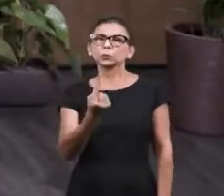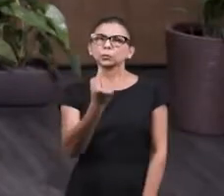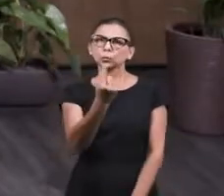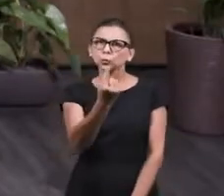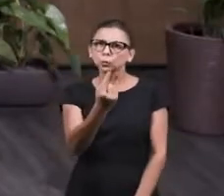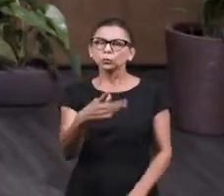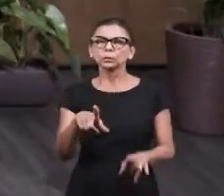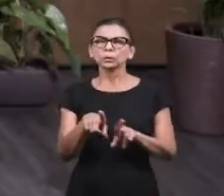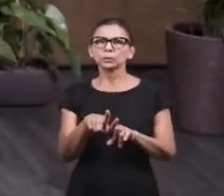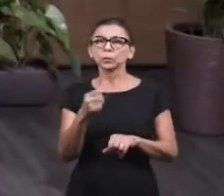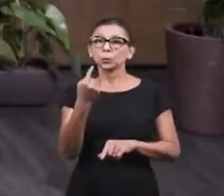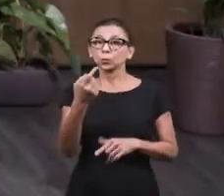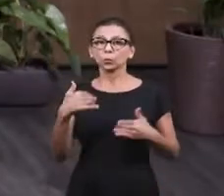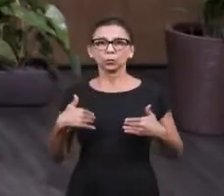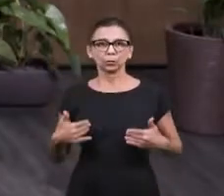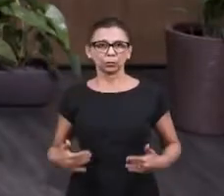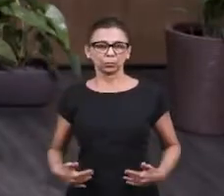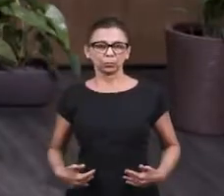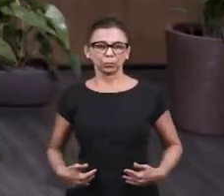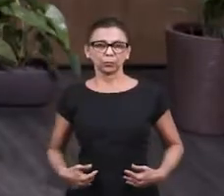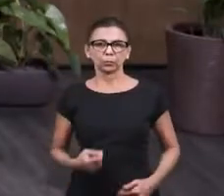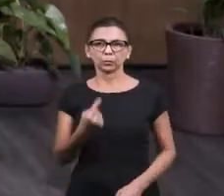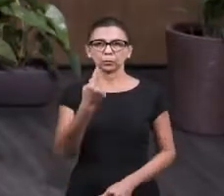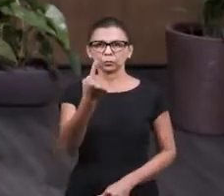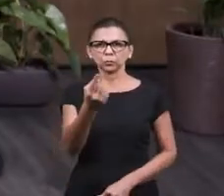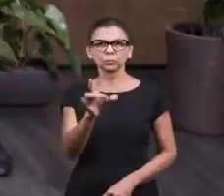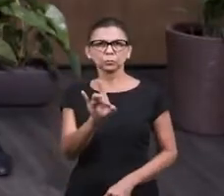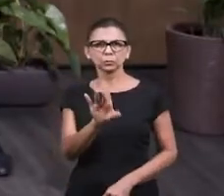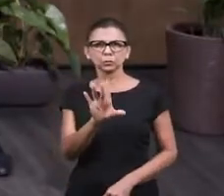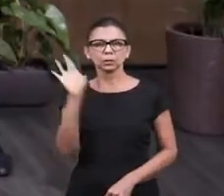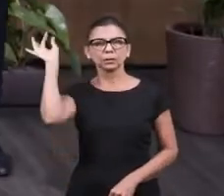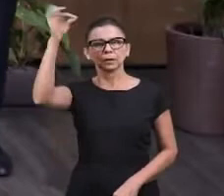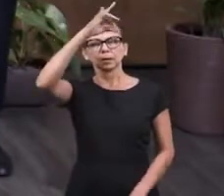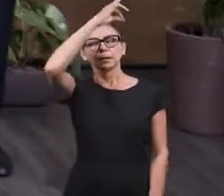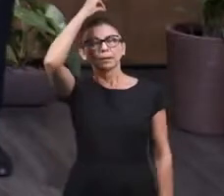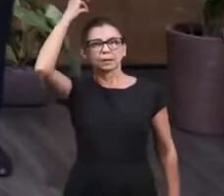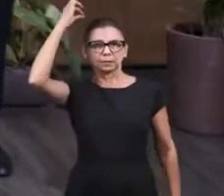is one. There is one body and one Spirit.